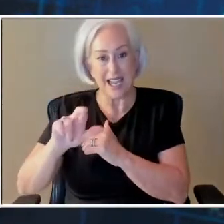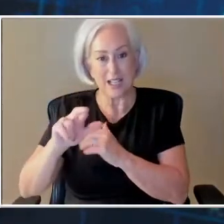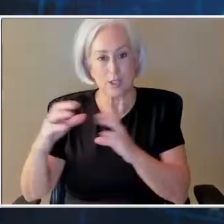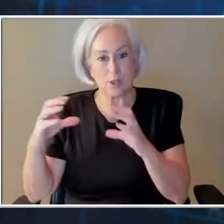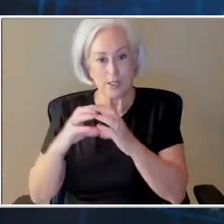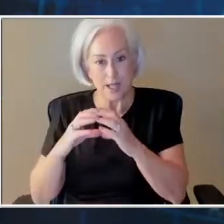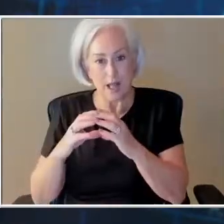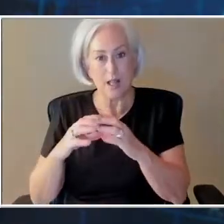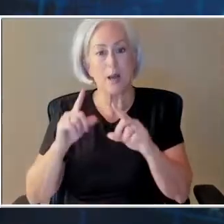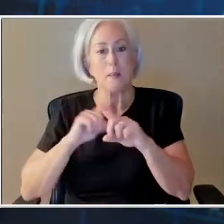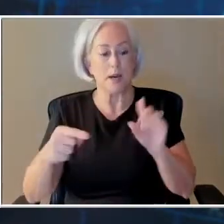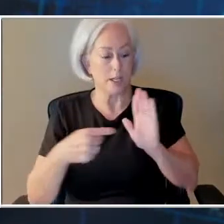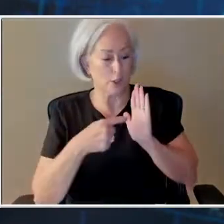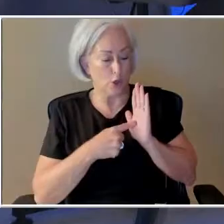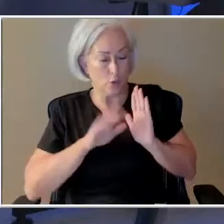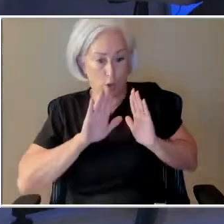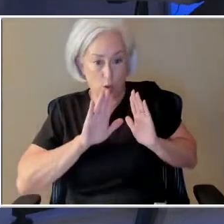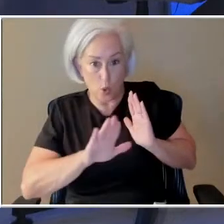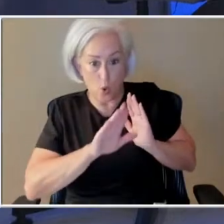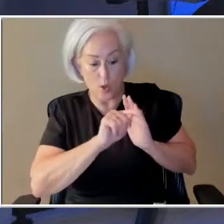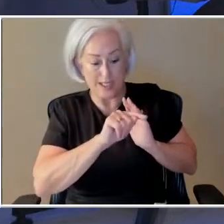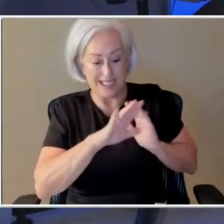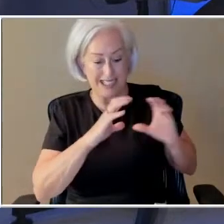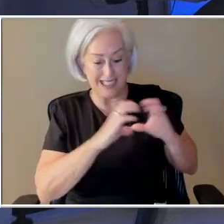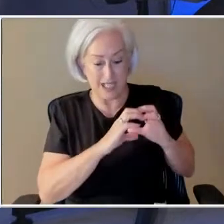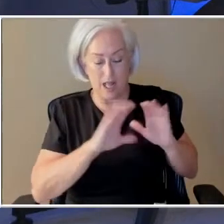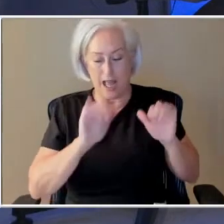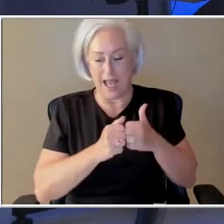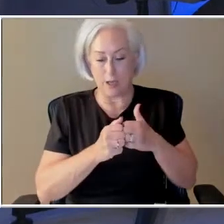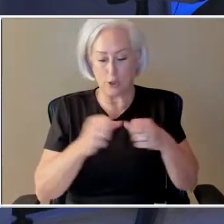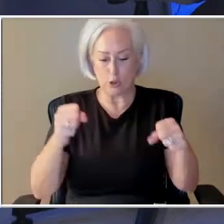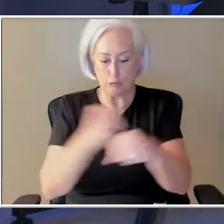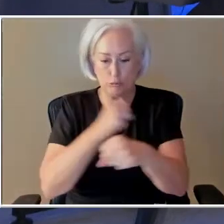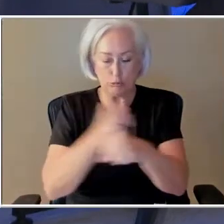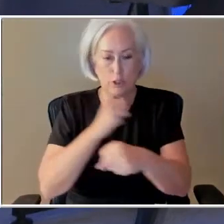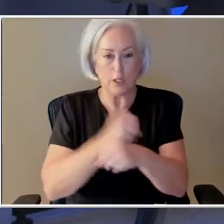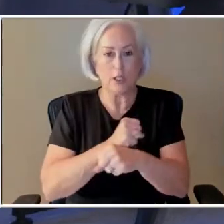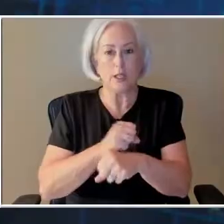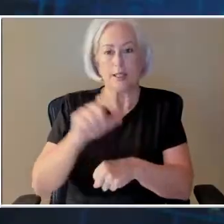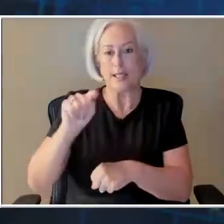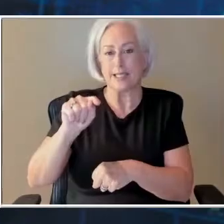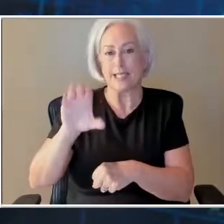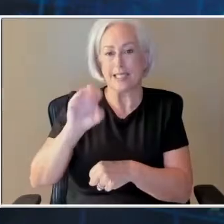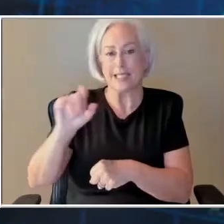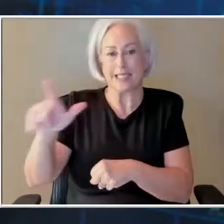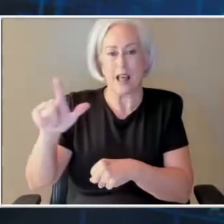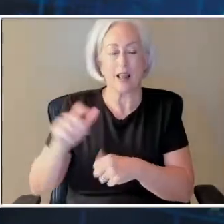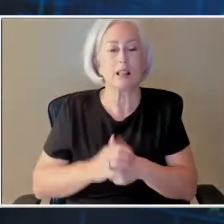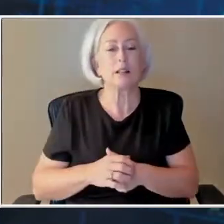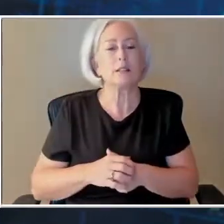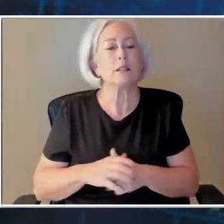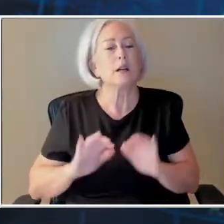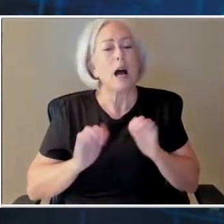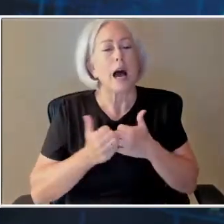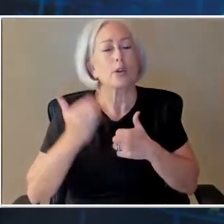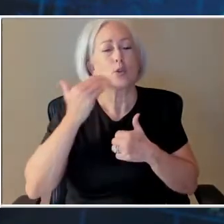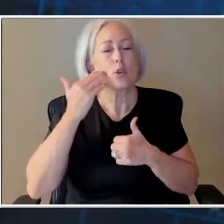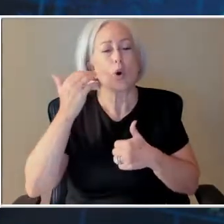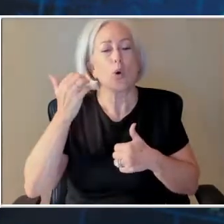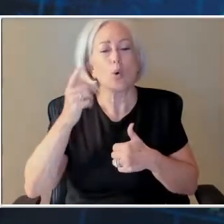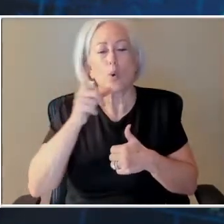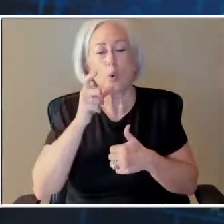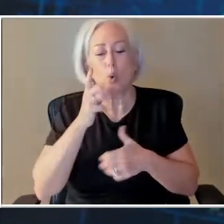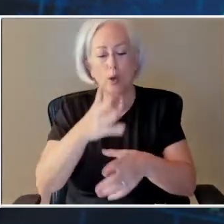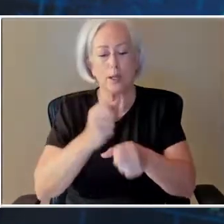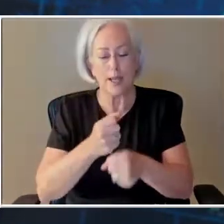the cancer cells. How do you decide who gets which therapy? Oh, that's a good question. I mean, and that's the biggest debate. Now, I think CAR T